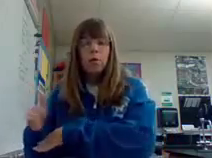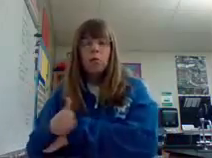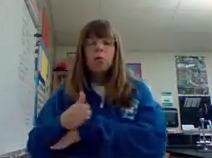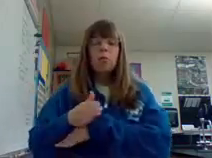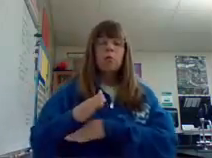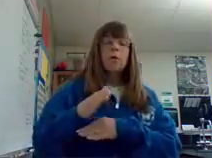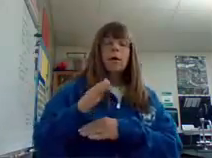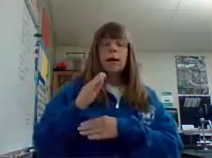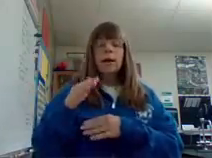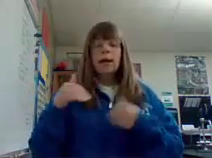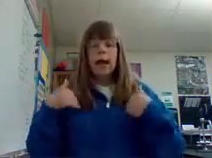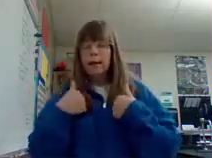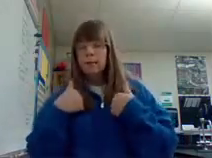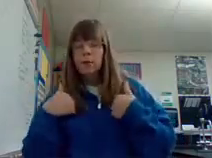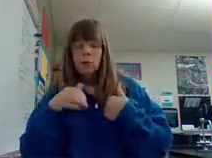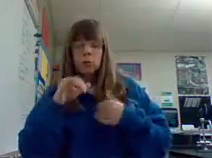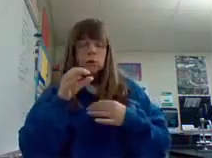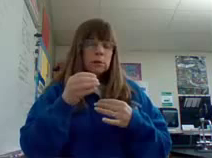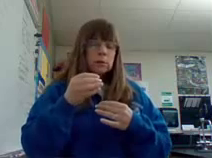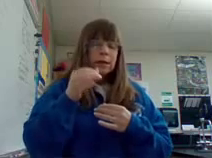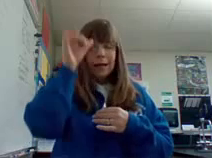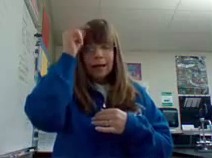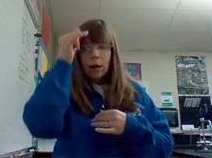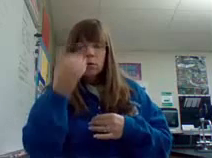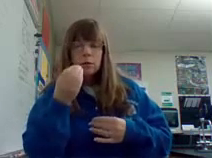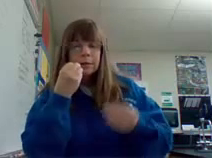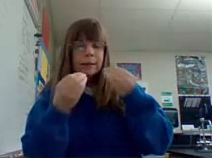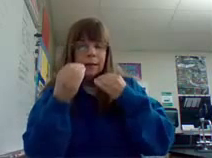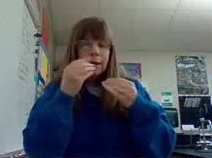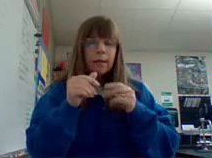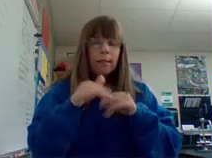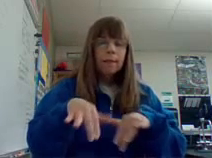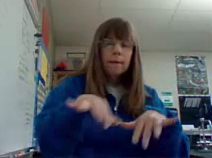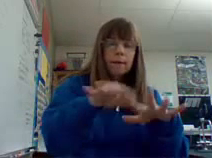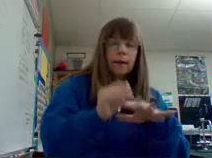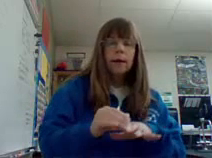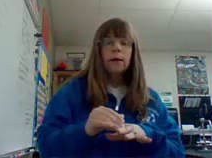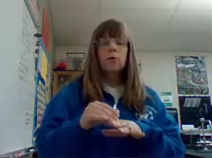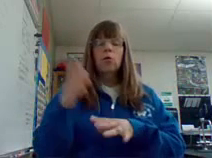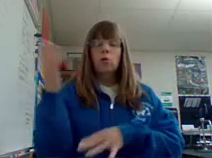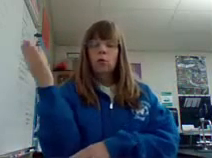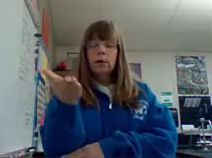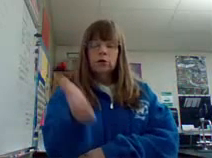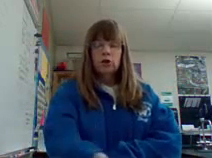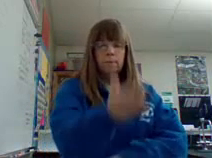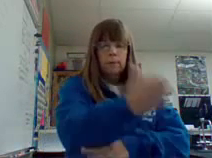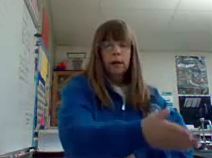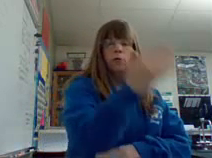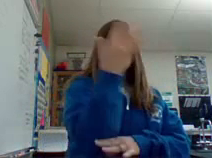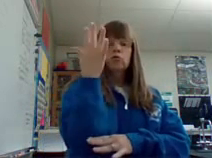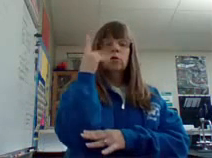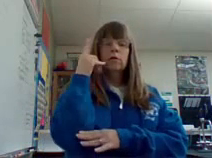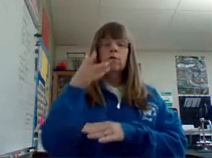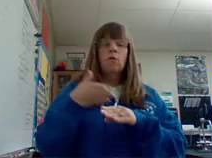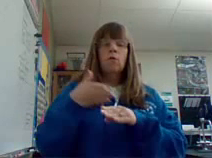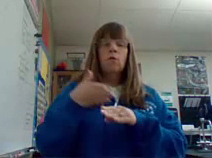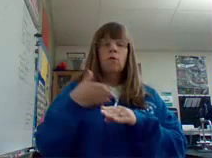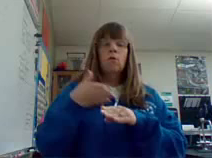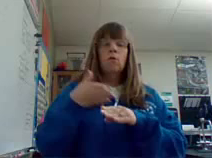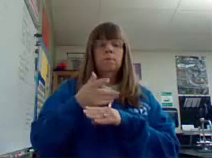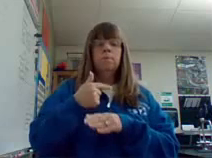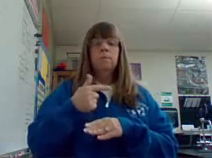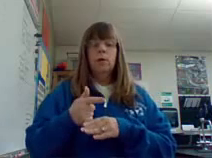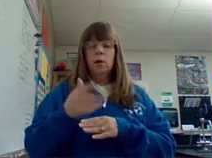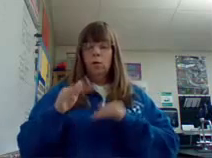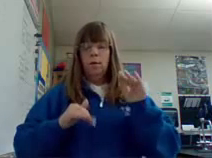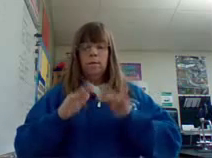farming, we graze our cattle on land, we harvest trees for lumber, we build lots of roads, and introducing